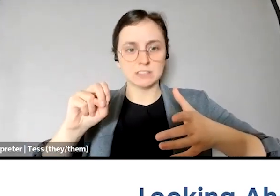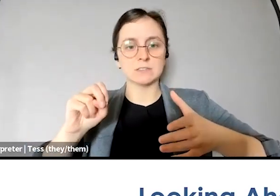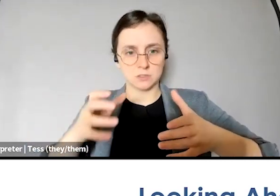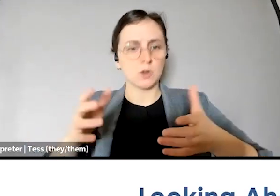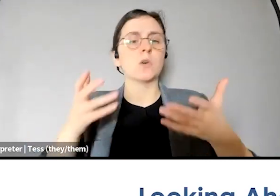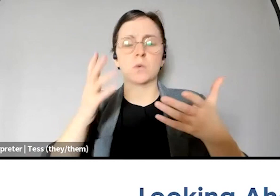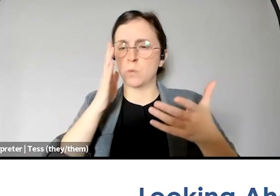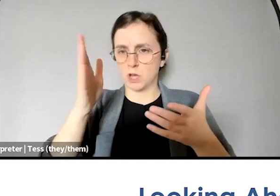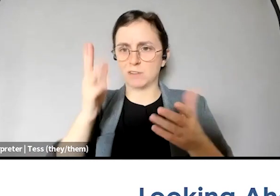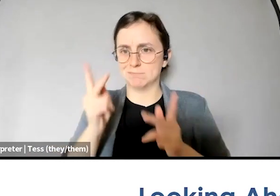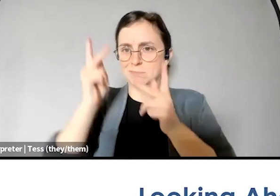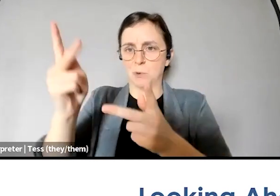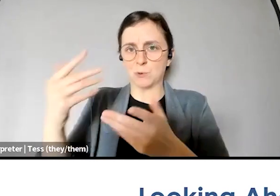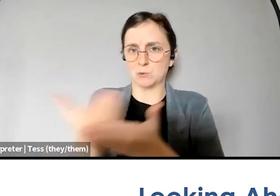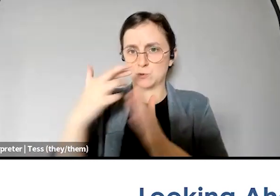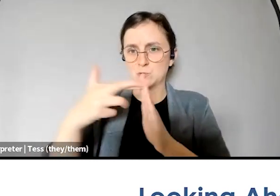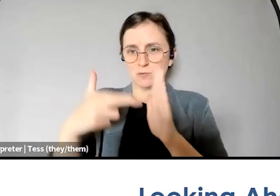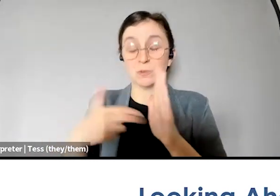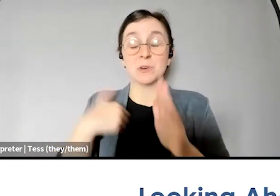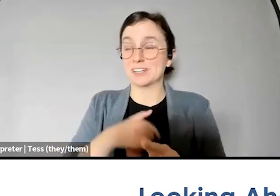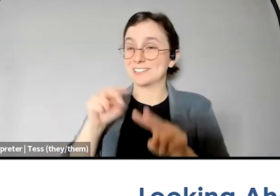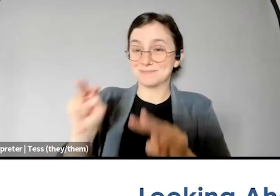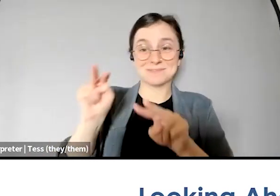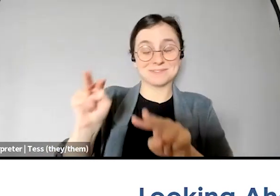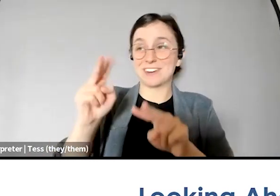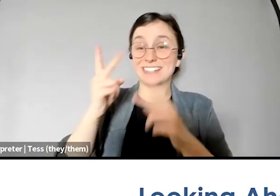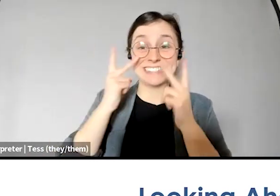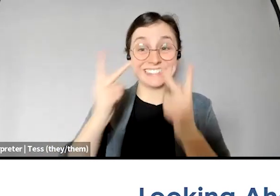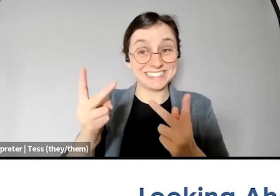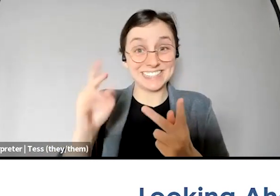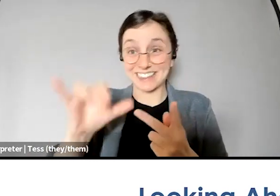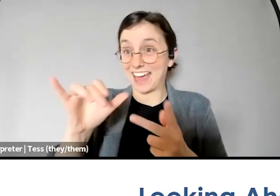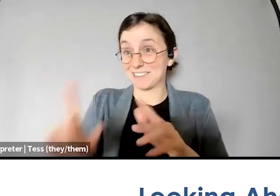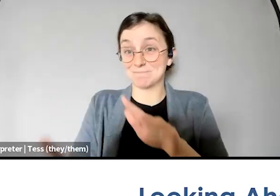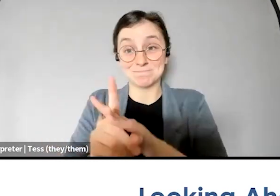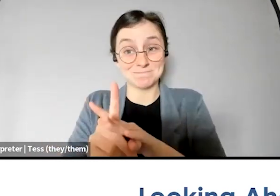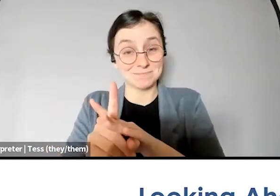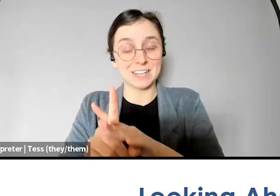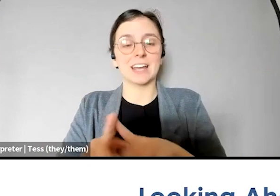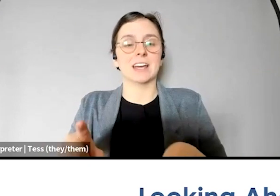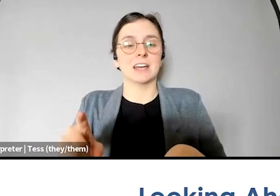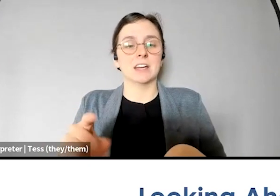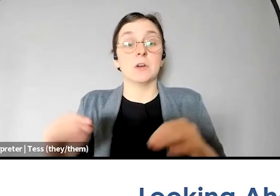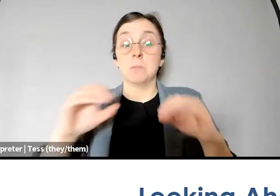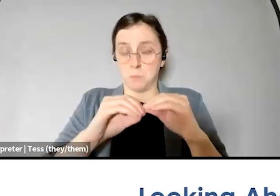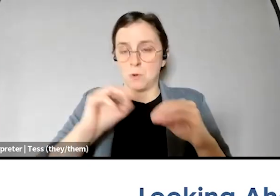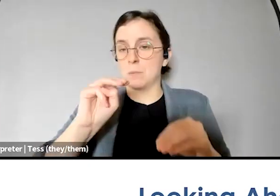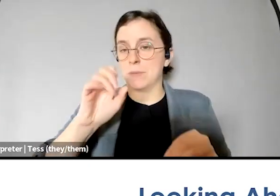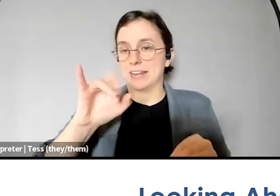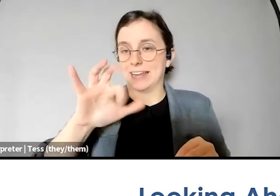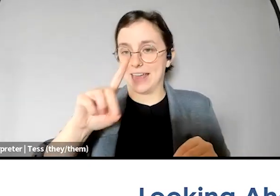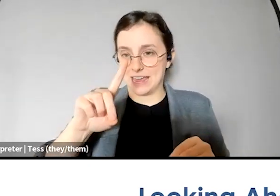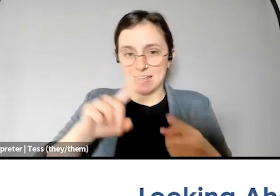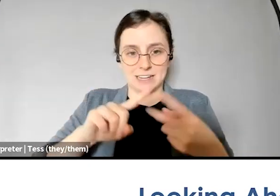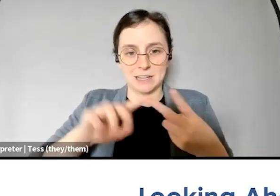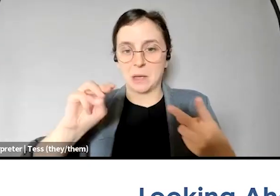coming out. So we're excited to see that come. Hope it will address crisis. More Medicaid and Medicare guidance, which I talked